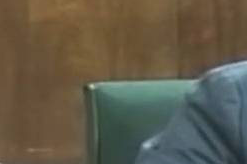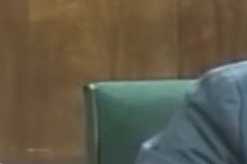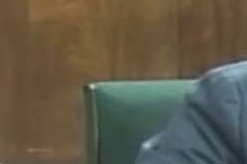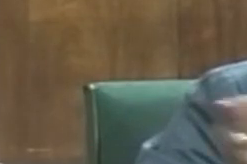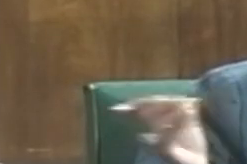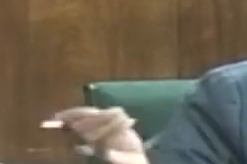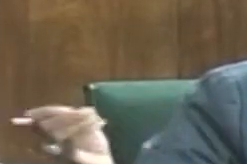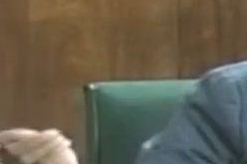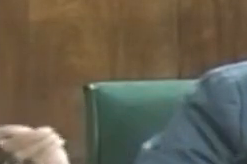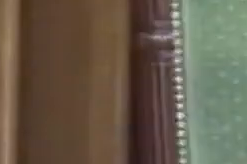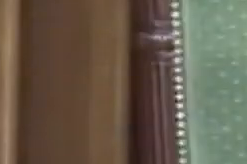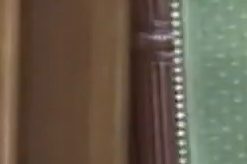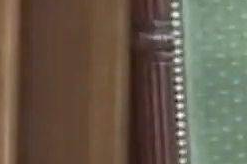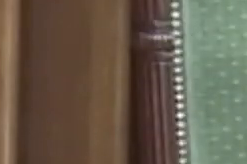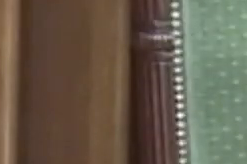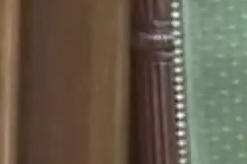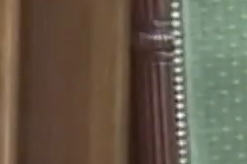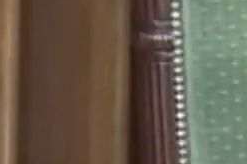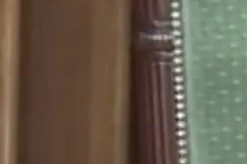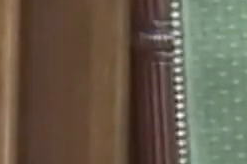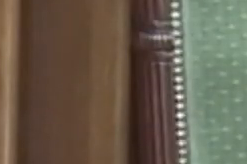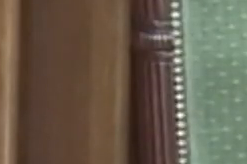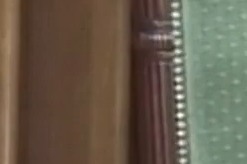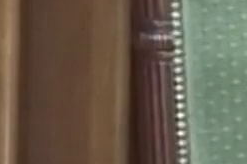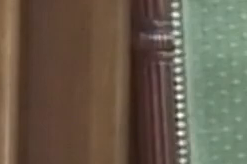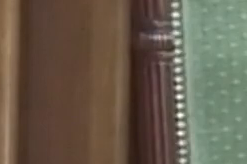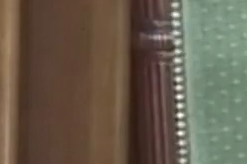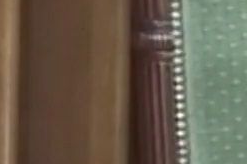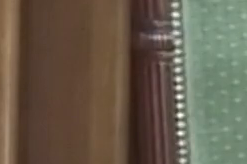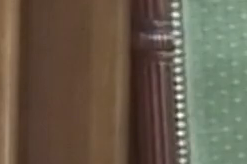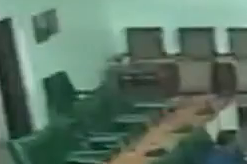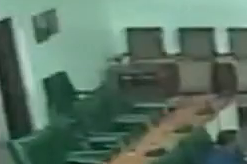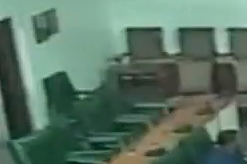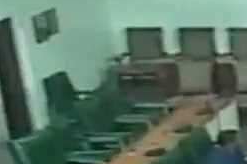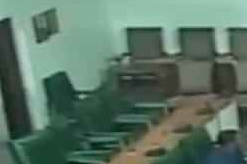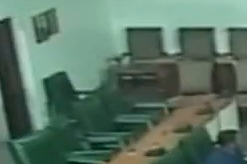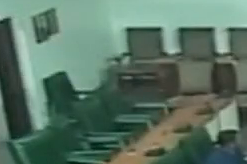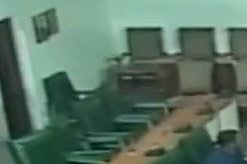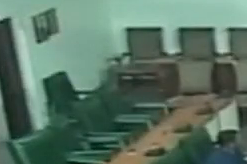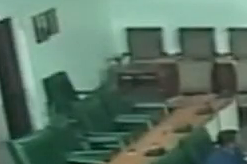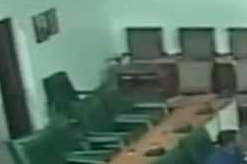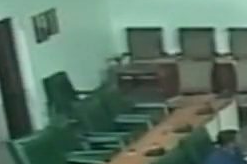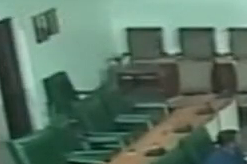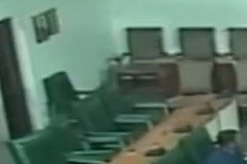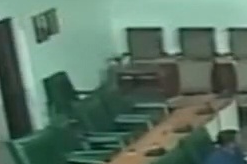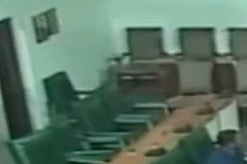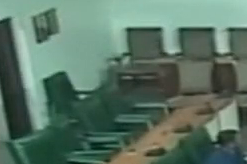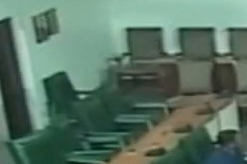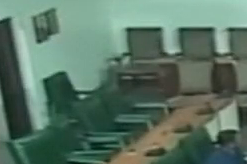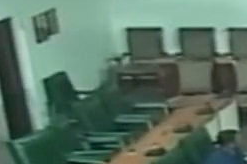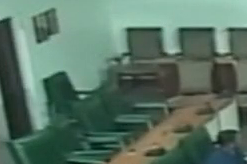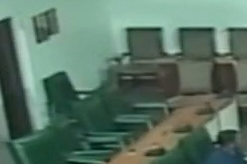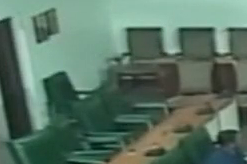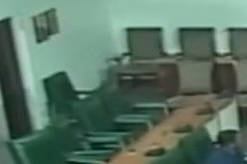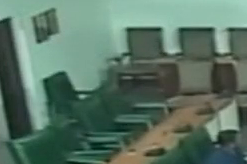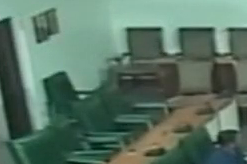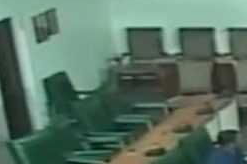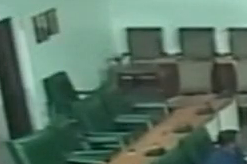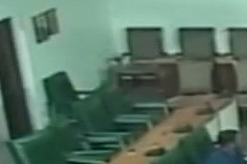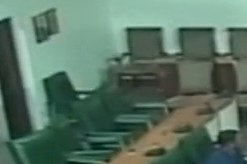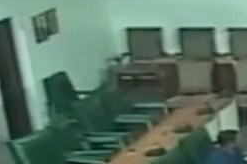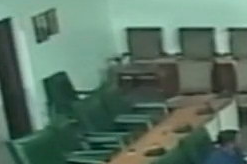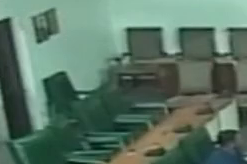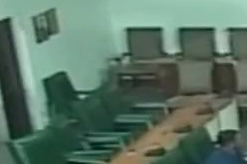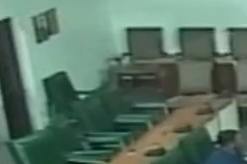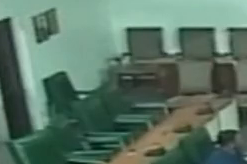You know the one I'm talking about is all where they reduce the... Help me, Mr. President, because it's something they used to do with men when